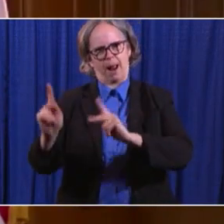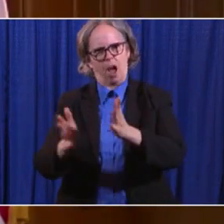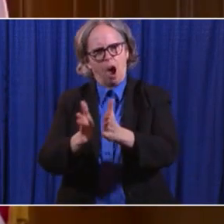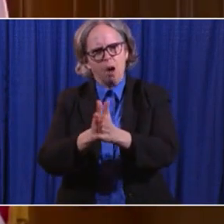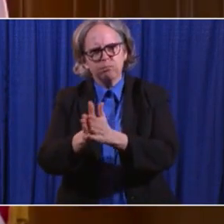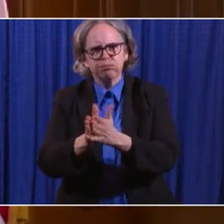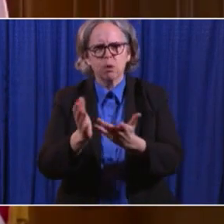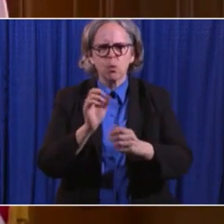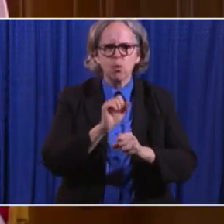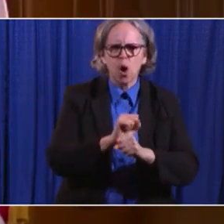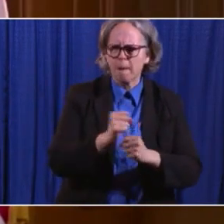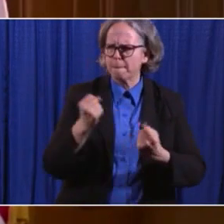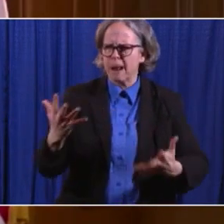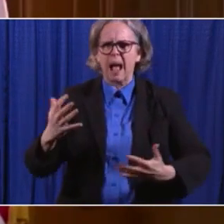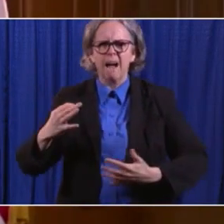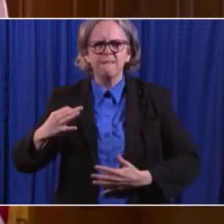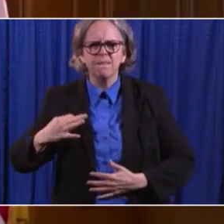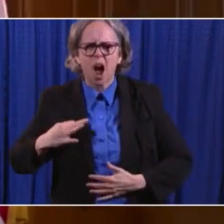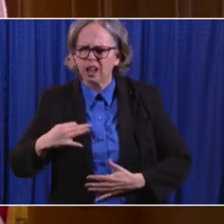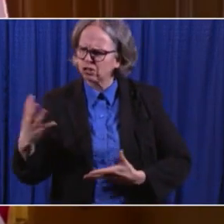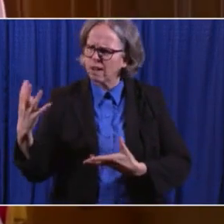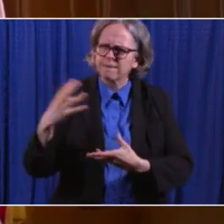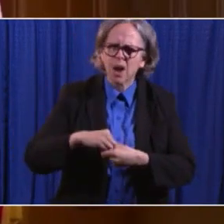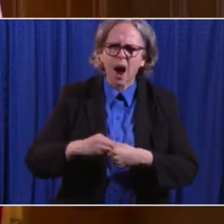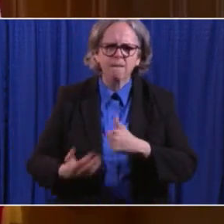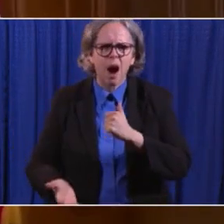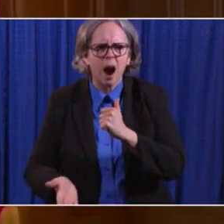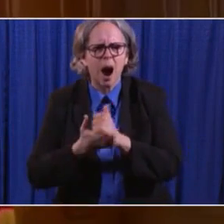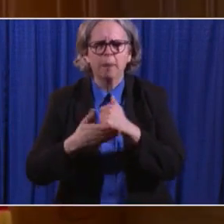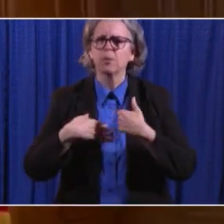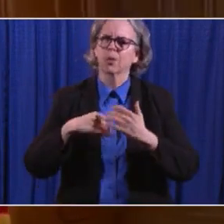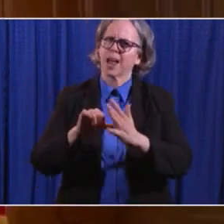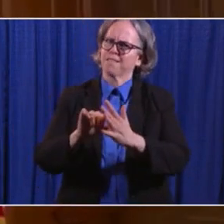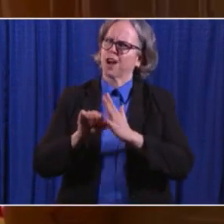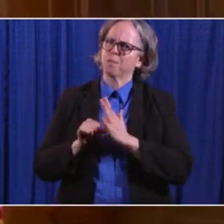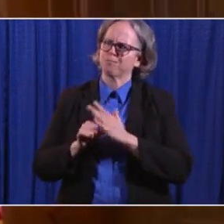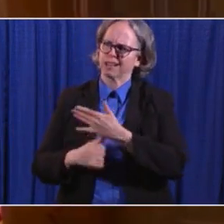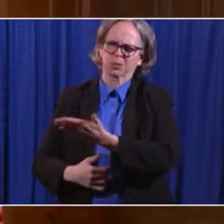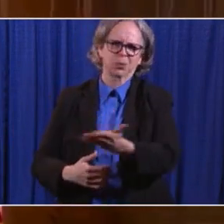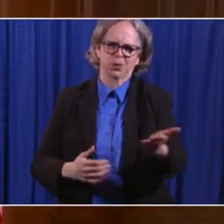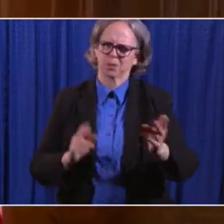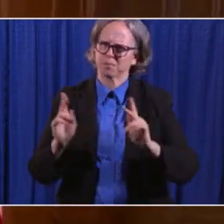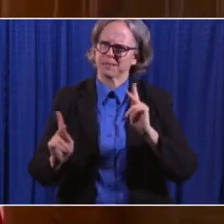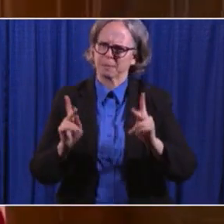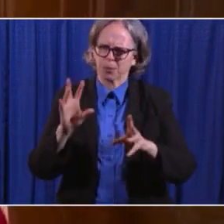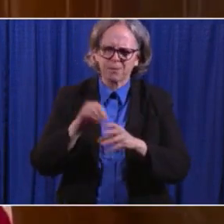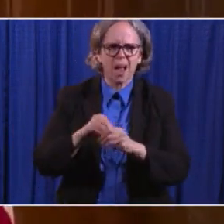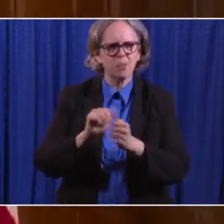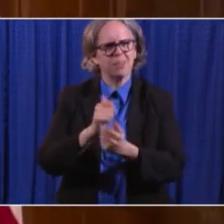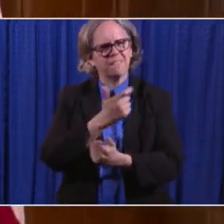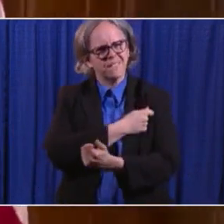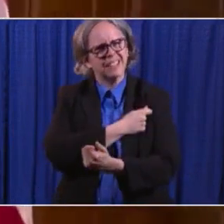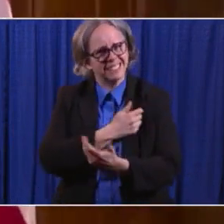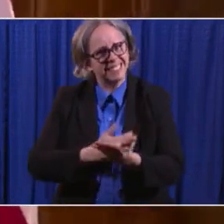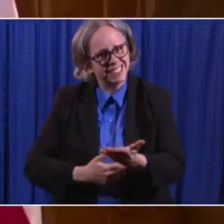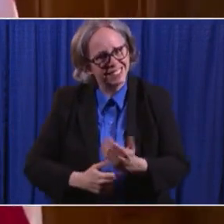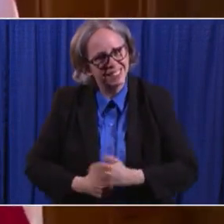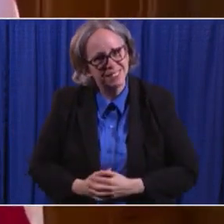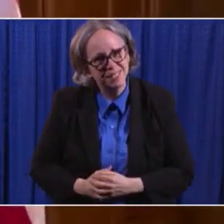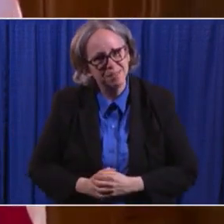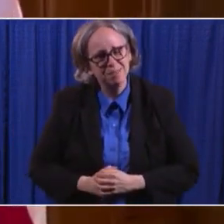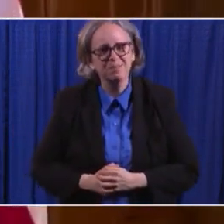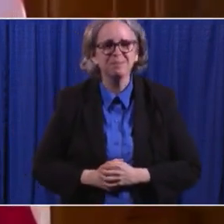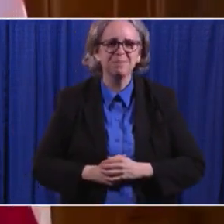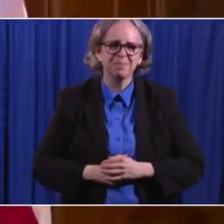very, very, very impressive. Let's turn to our high schools for a moment in regard to vaccinations.